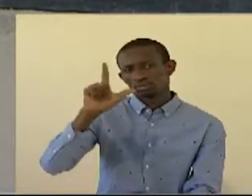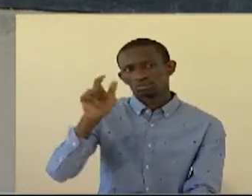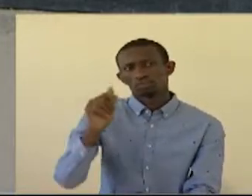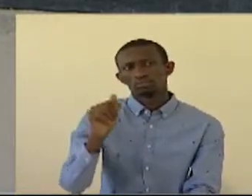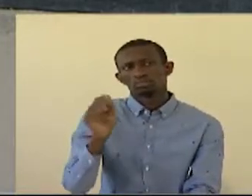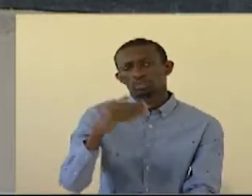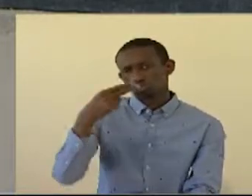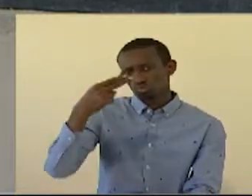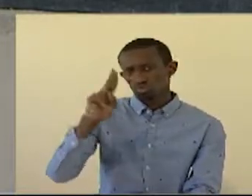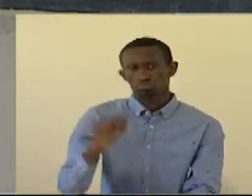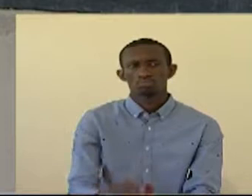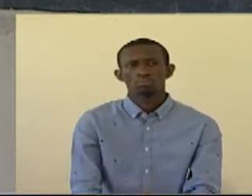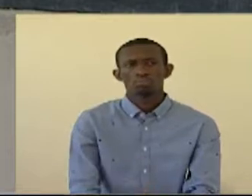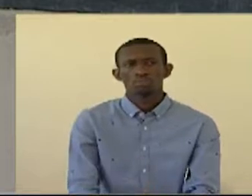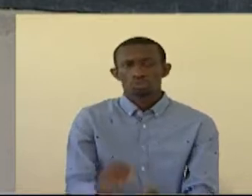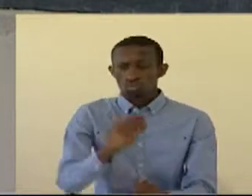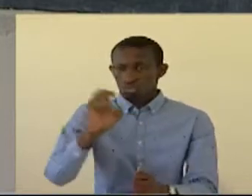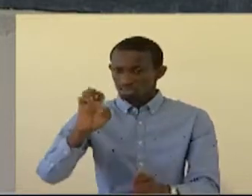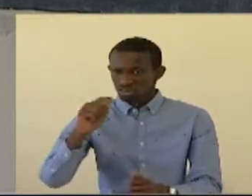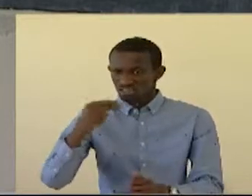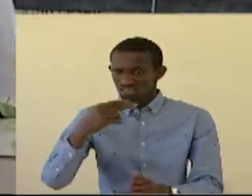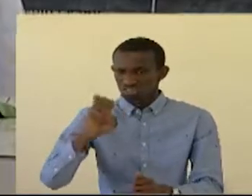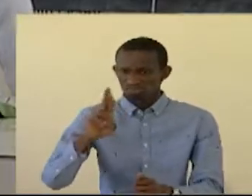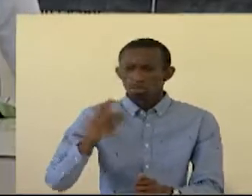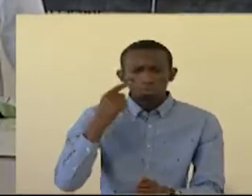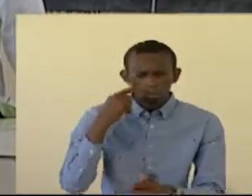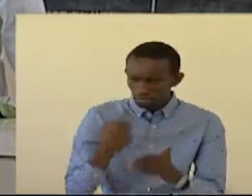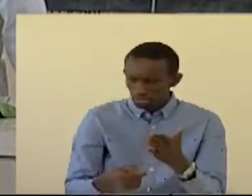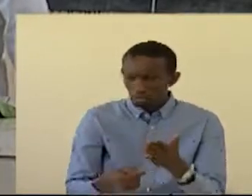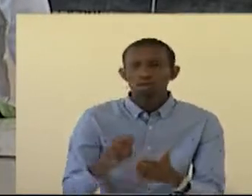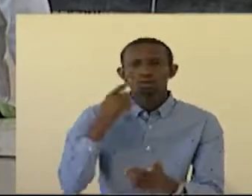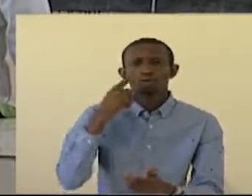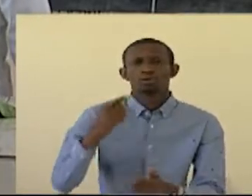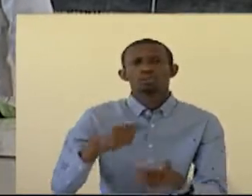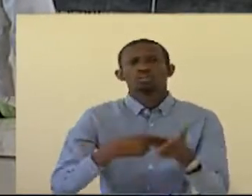hydride in dry ether, what do we get? We get